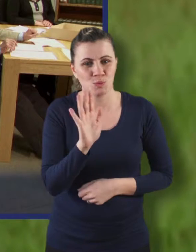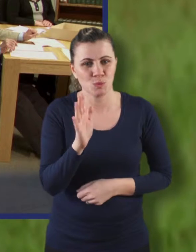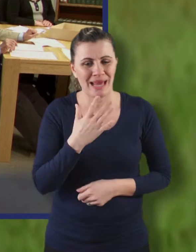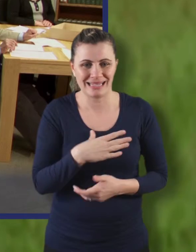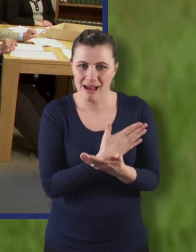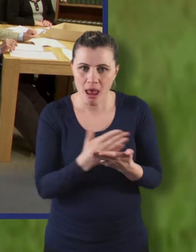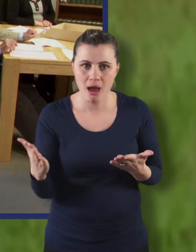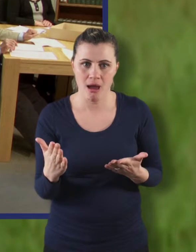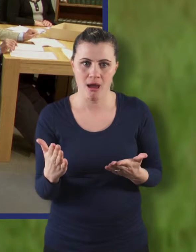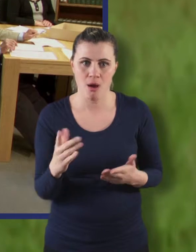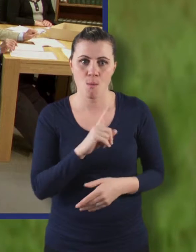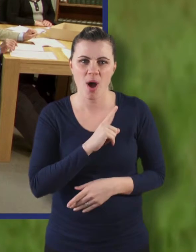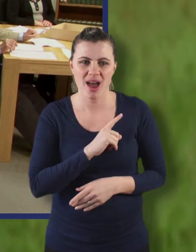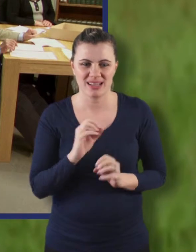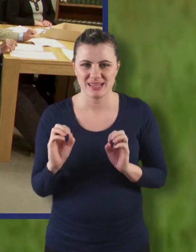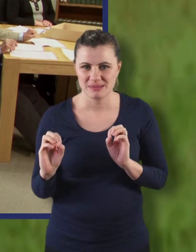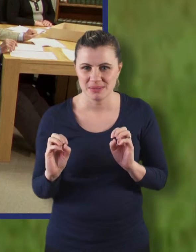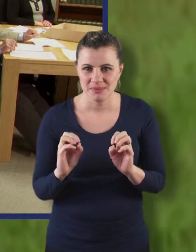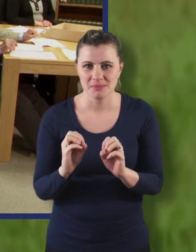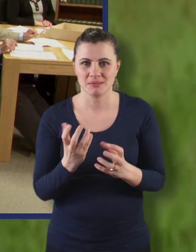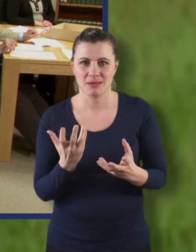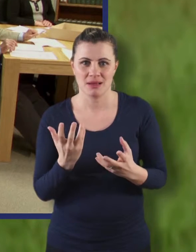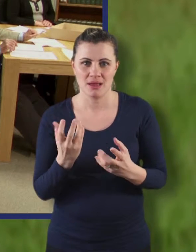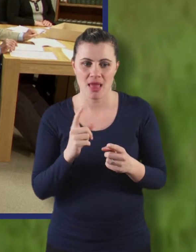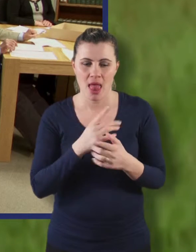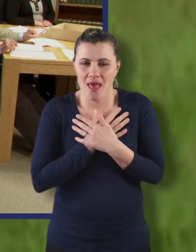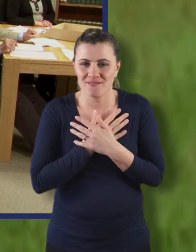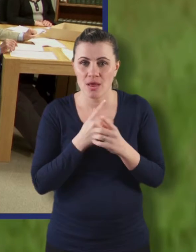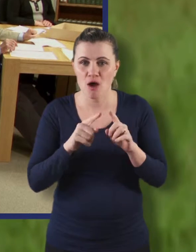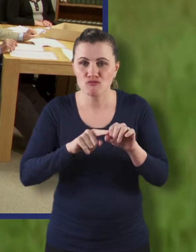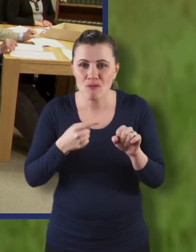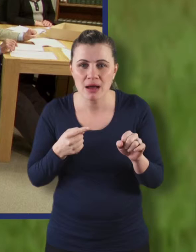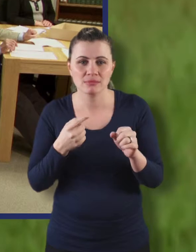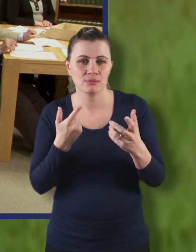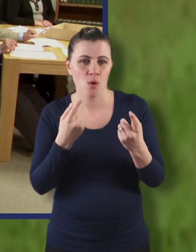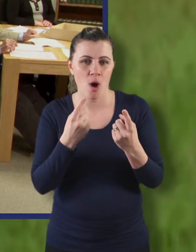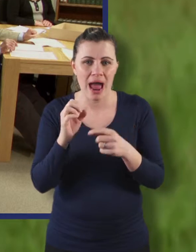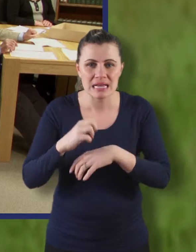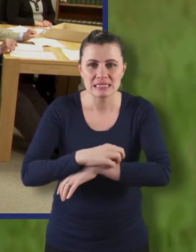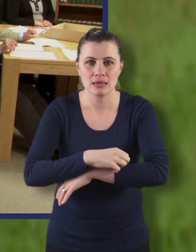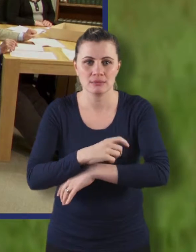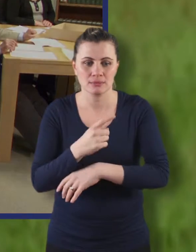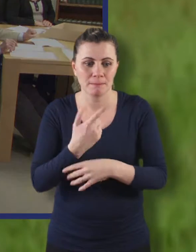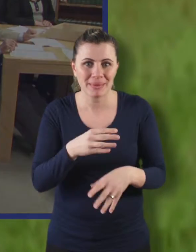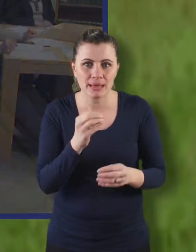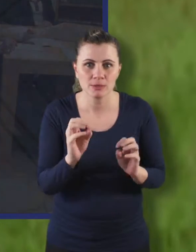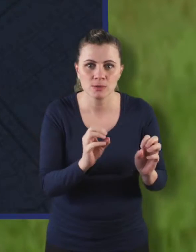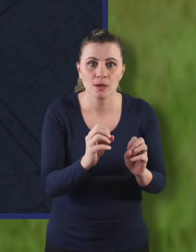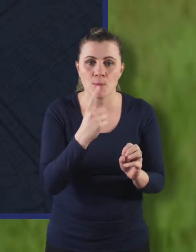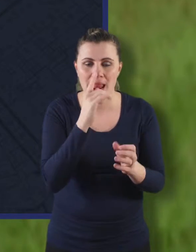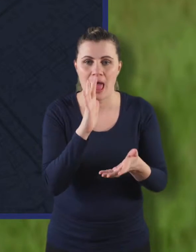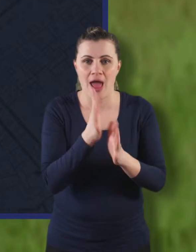they will go straight to them. So really make sure that you know what those boxes have been used for and that they are suitable for holding